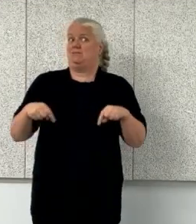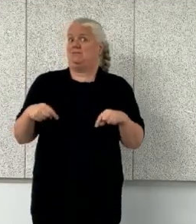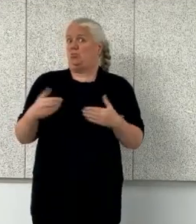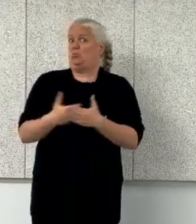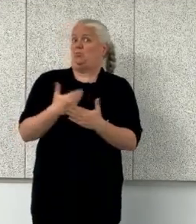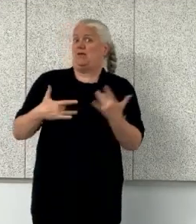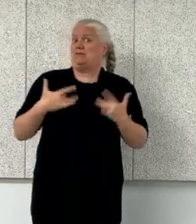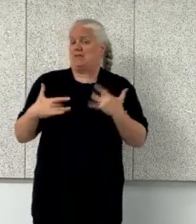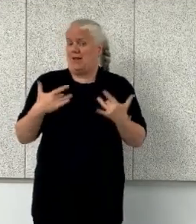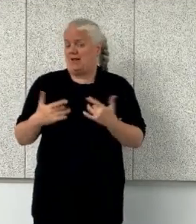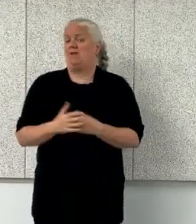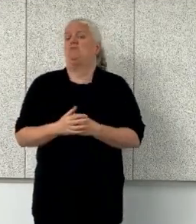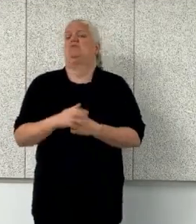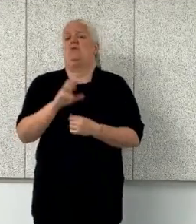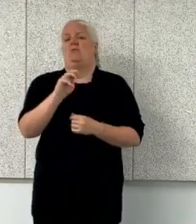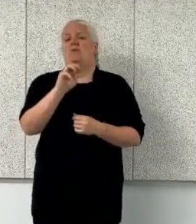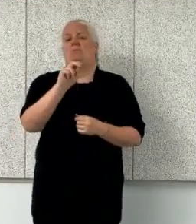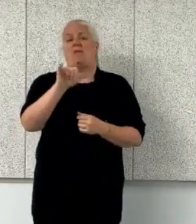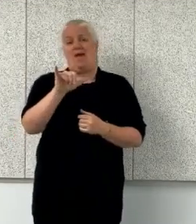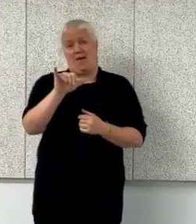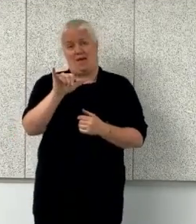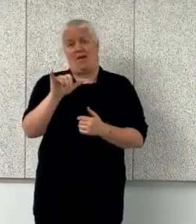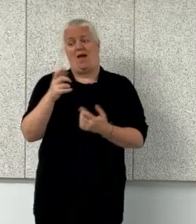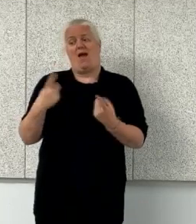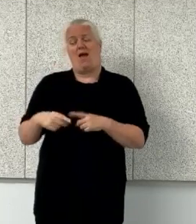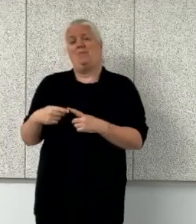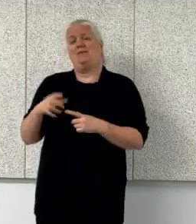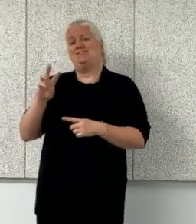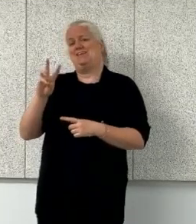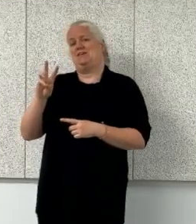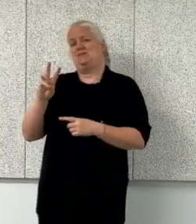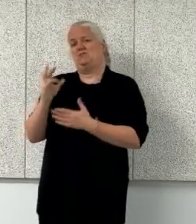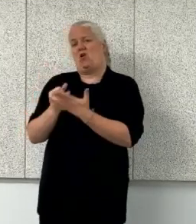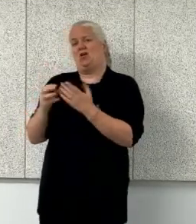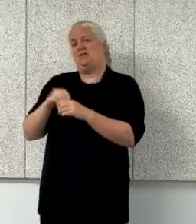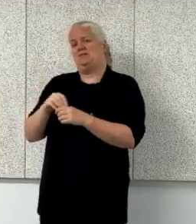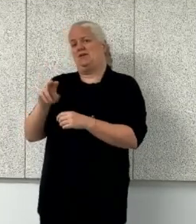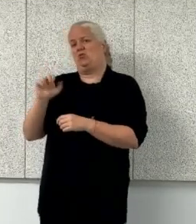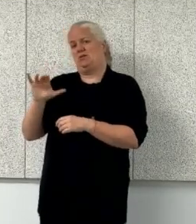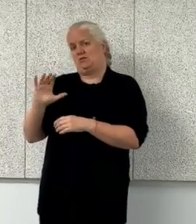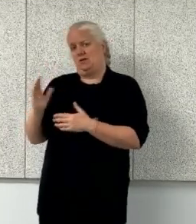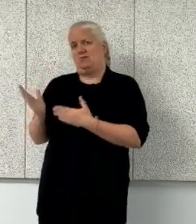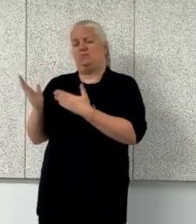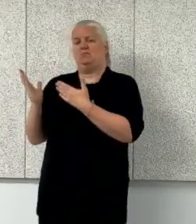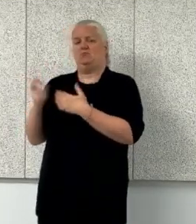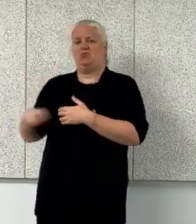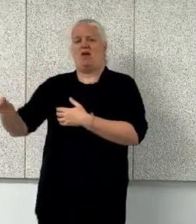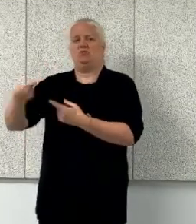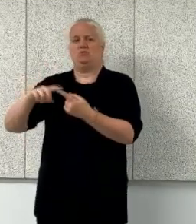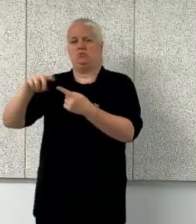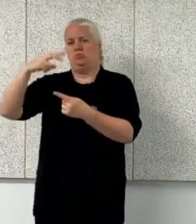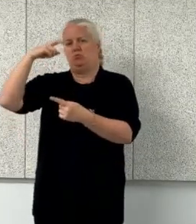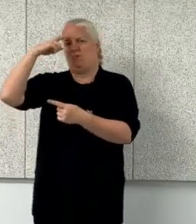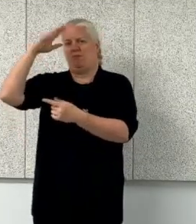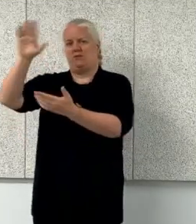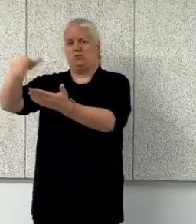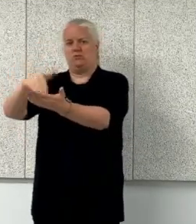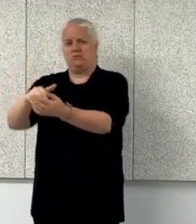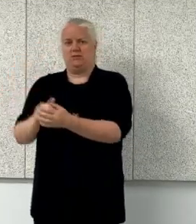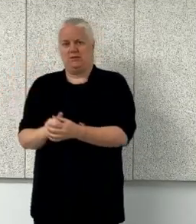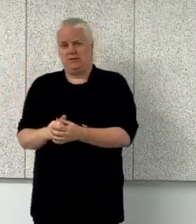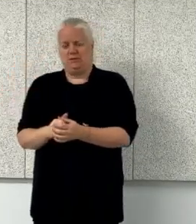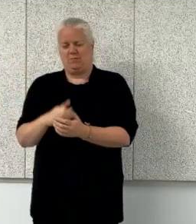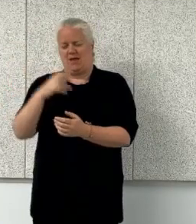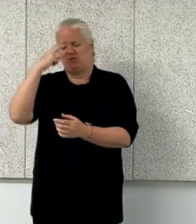May, we brought 6 New York-based artists to Mexico City for a series of micro residencies. And then the boomerang just flew in the opposite direction